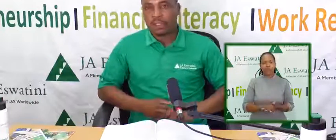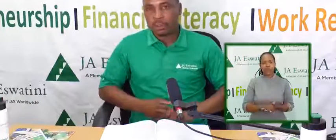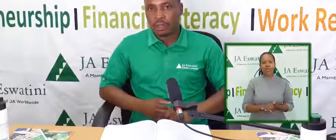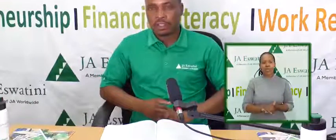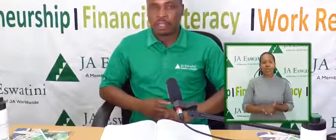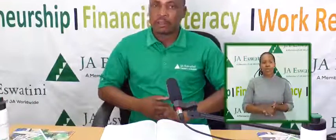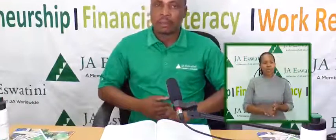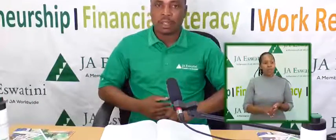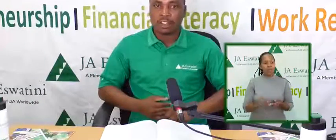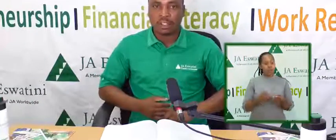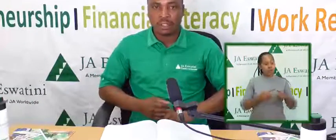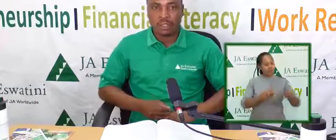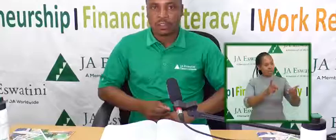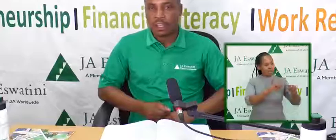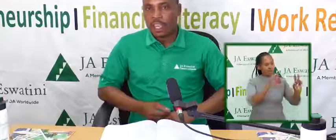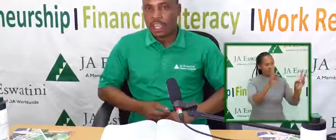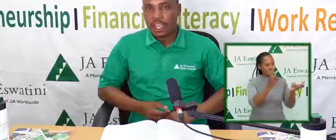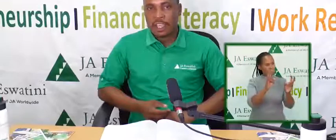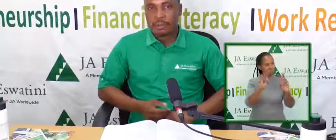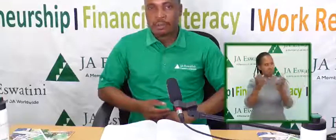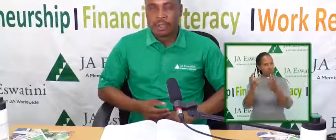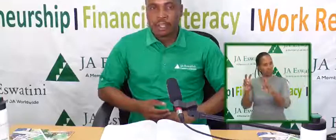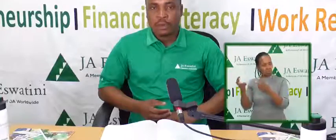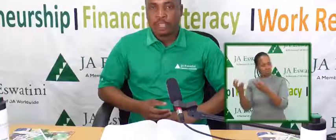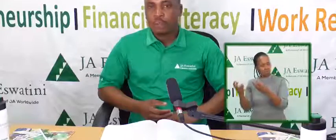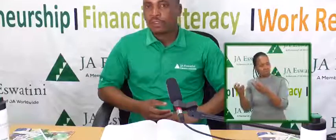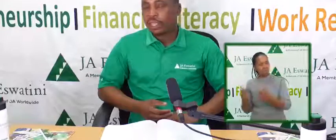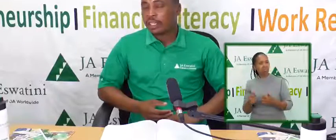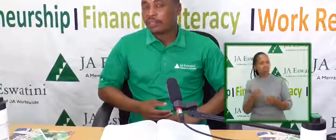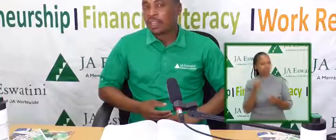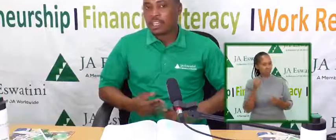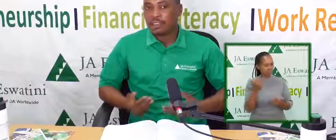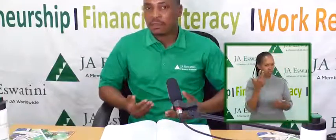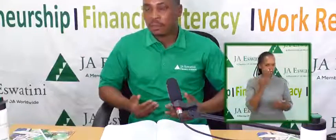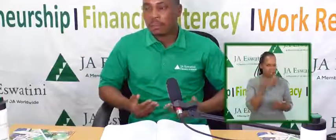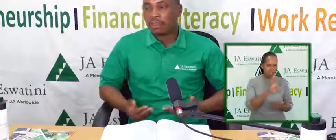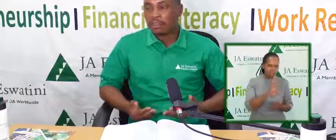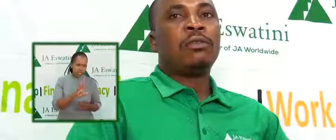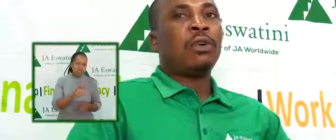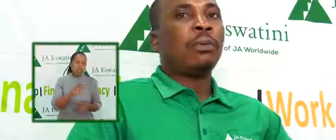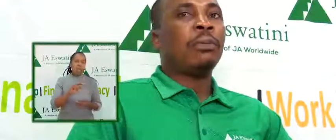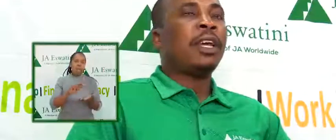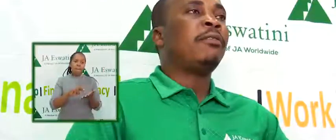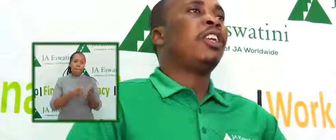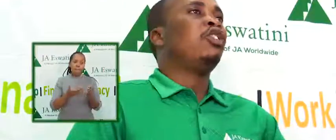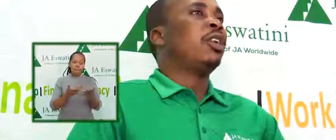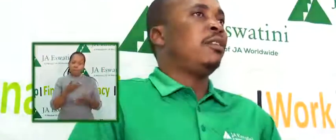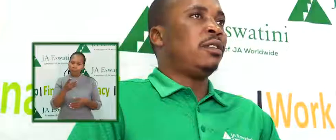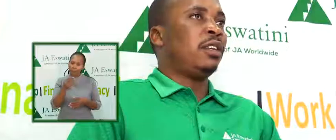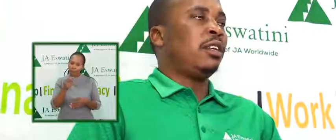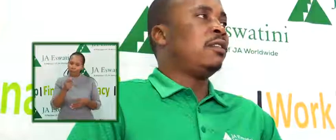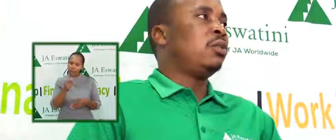some of the topics it has been mentioned, that you can also get finances for your business from